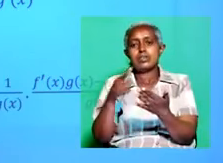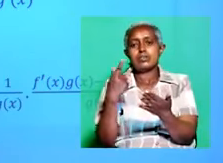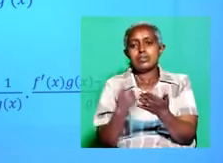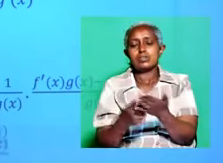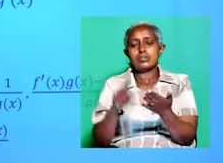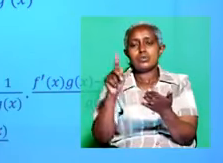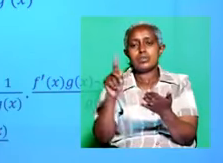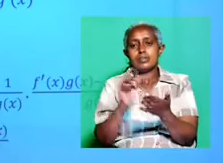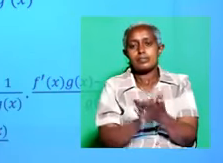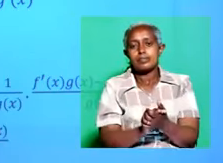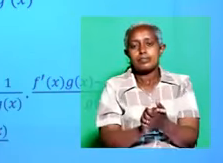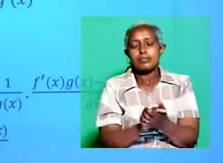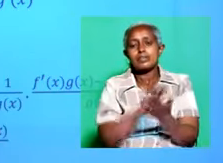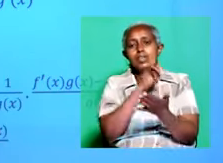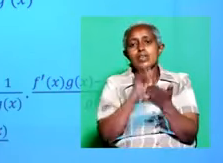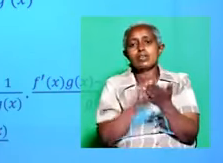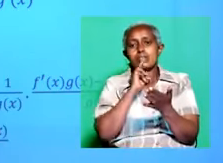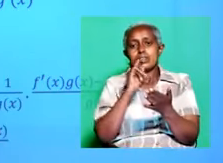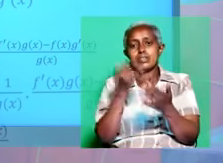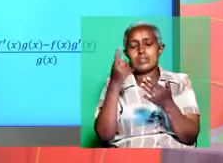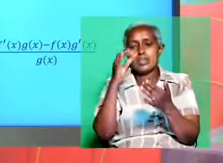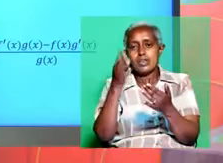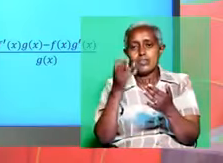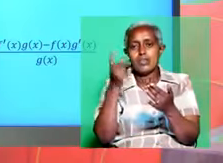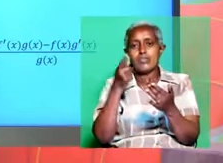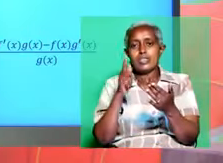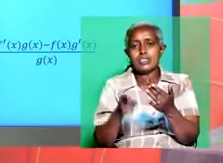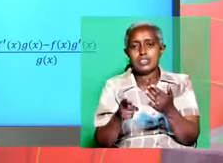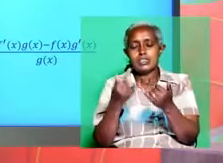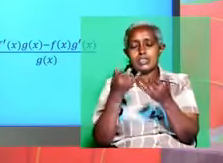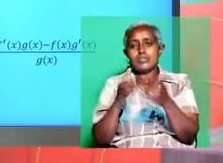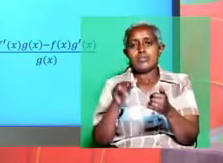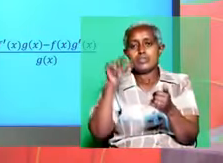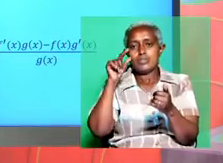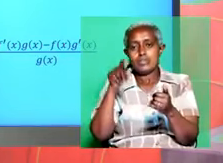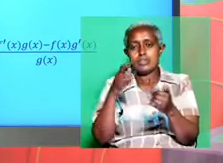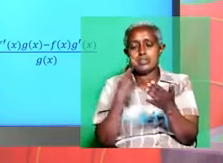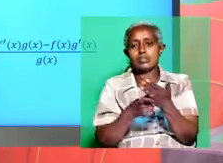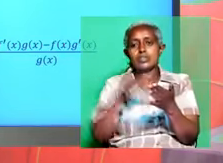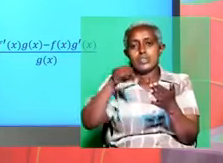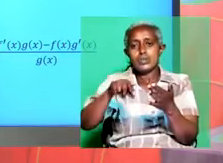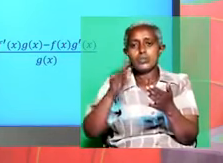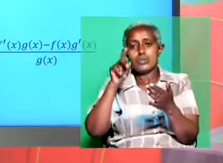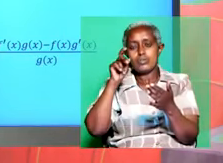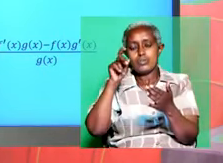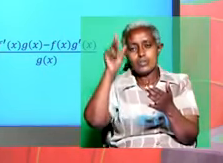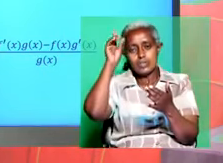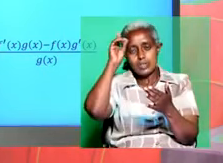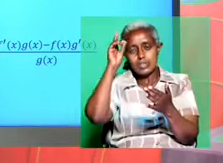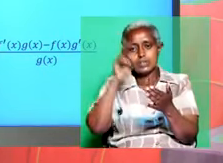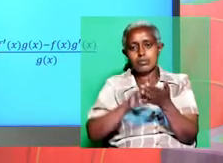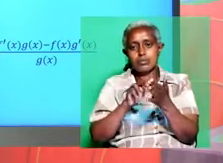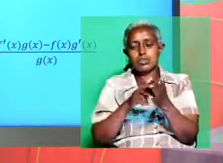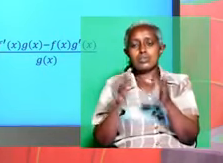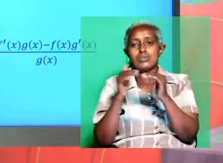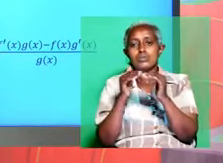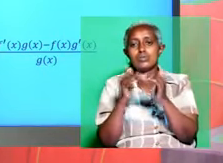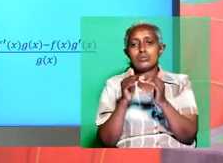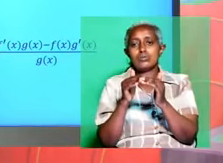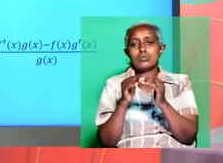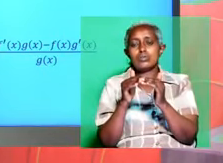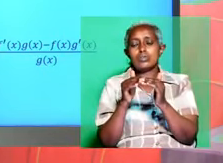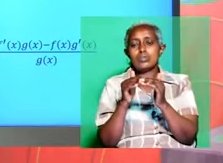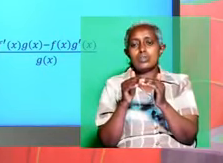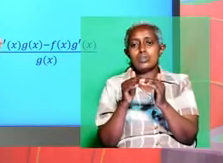one. It is f over g derivative of x. Q derivative of x means it is f over g derivative of x, which equals to